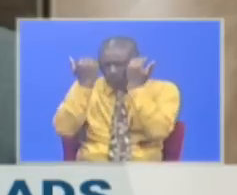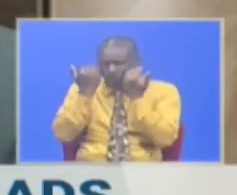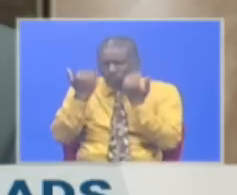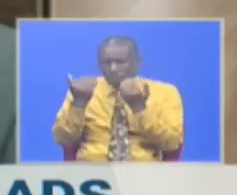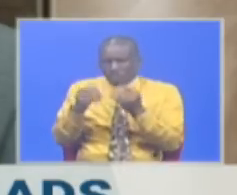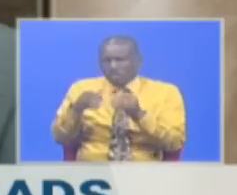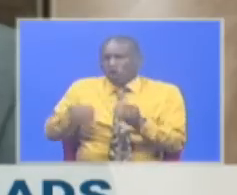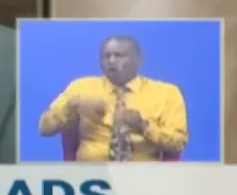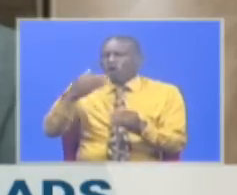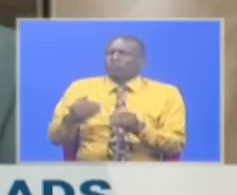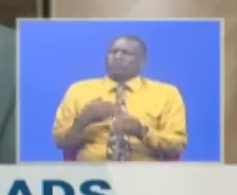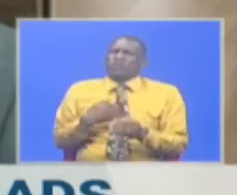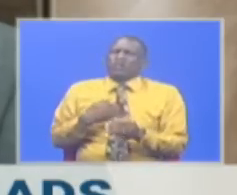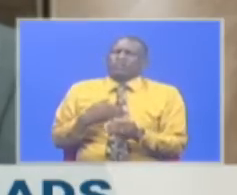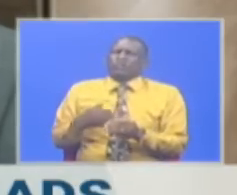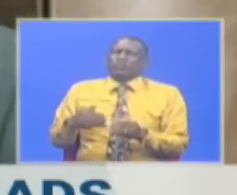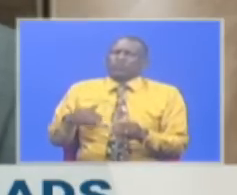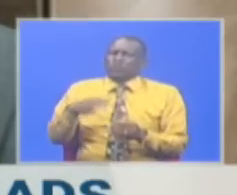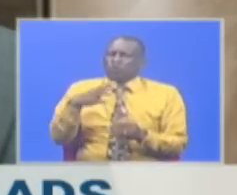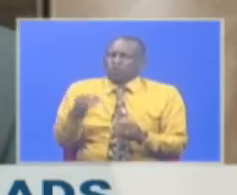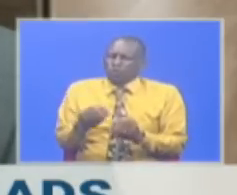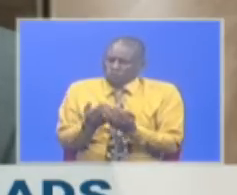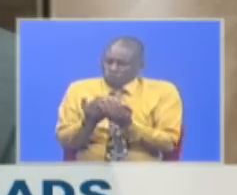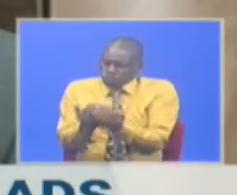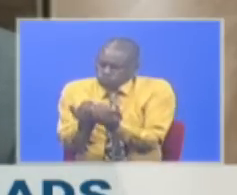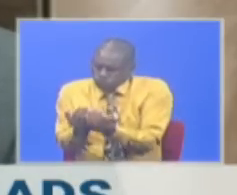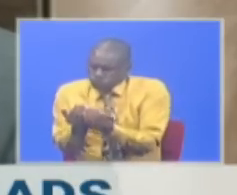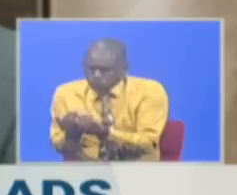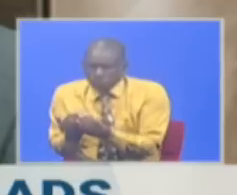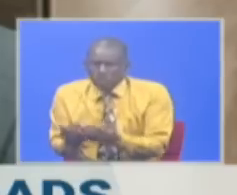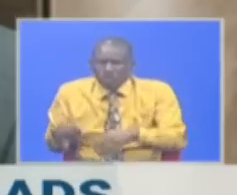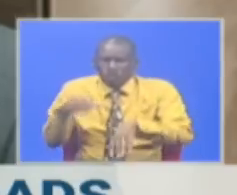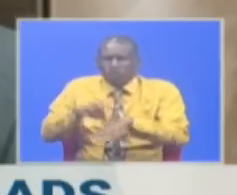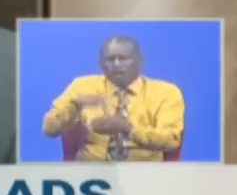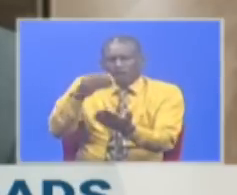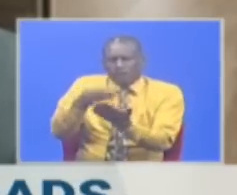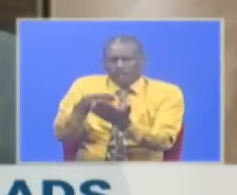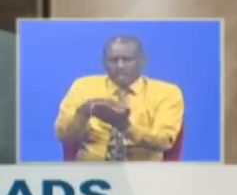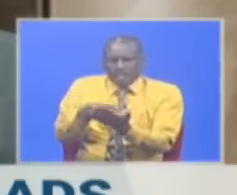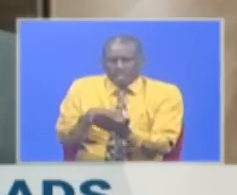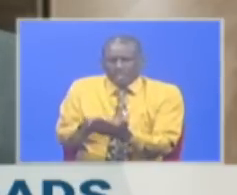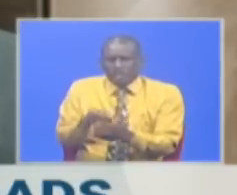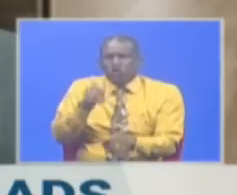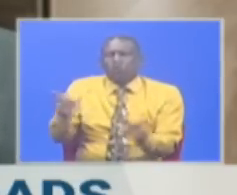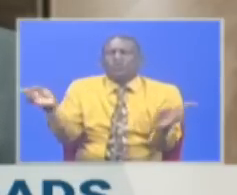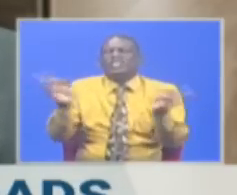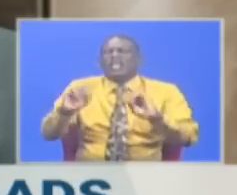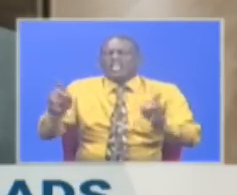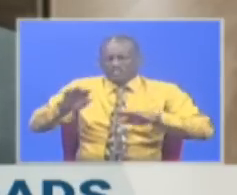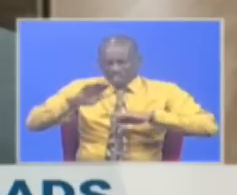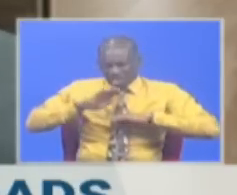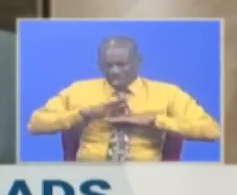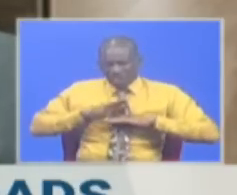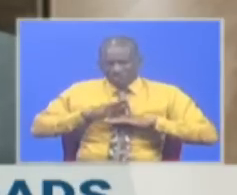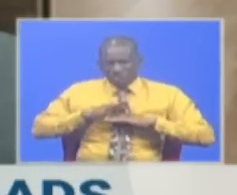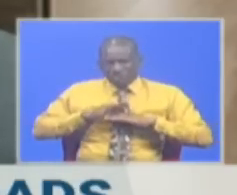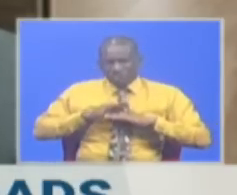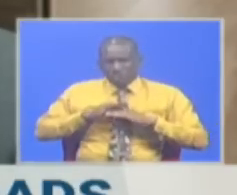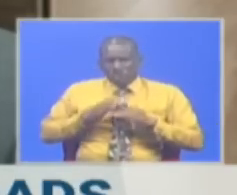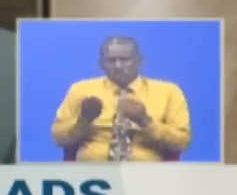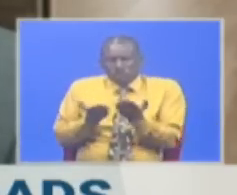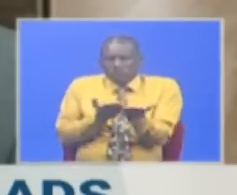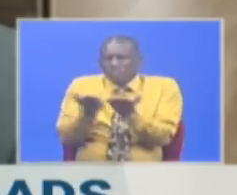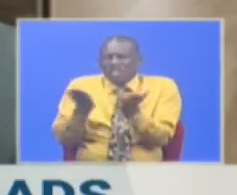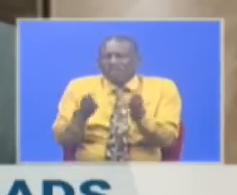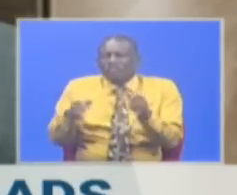have to go with a begging bowl to get finances which are never enough to serve the people of